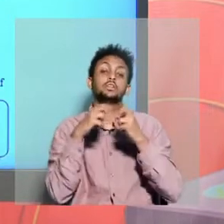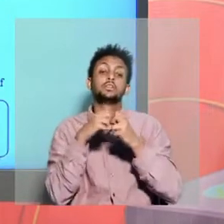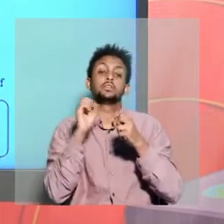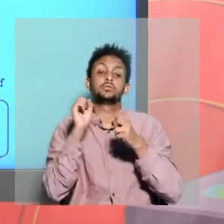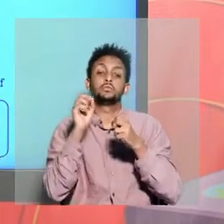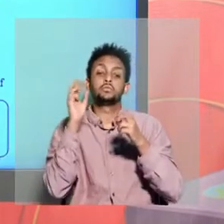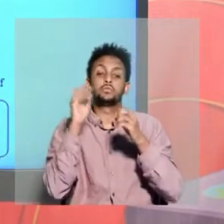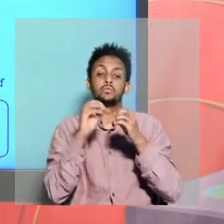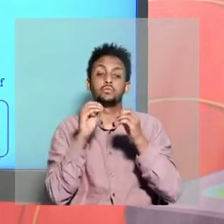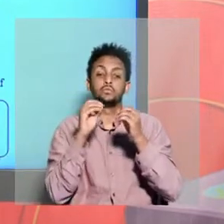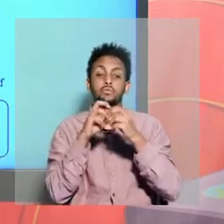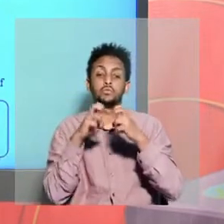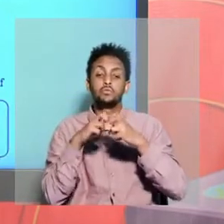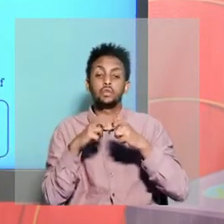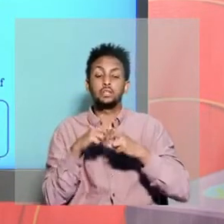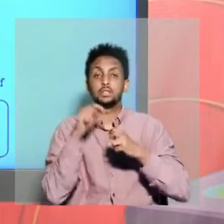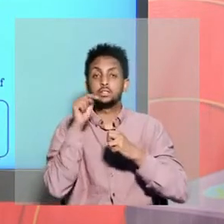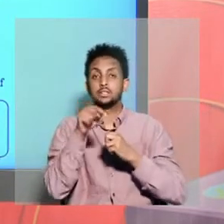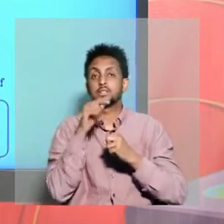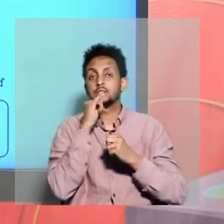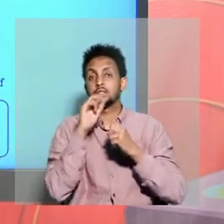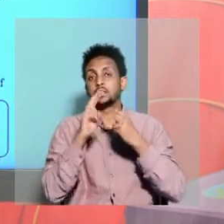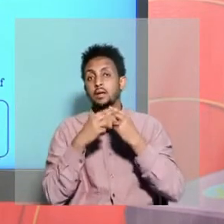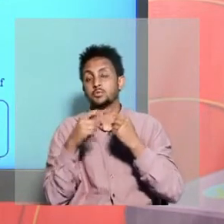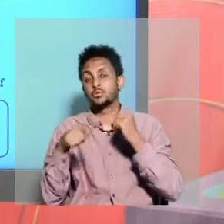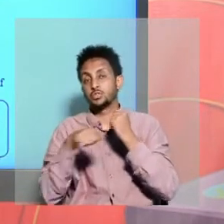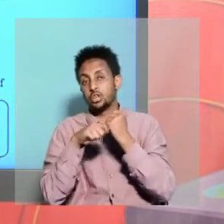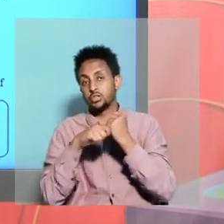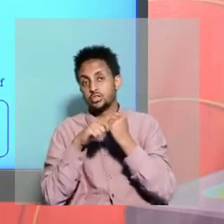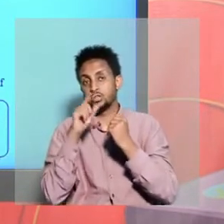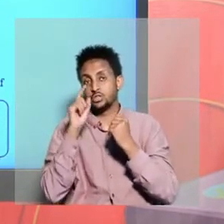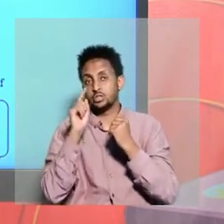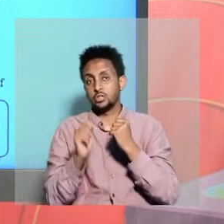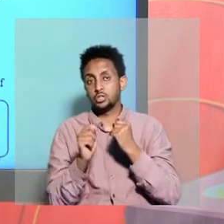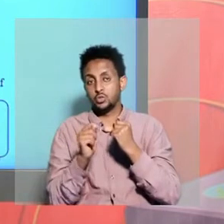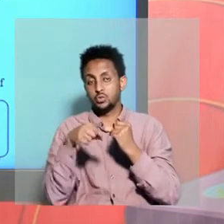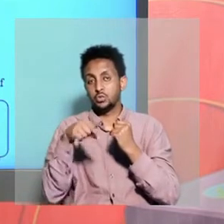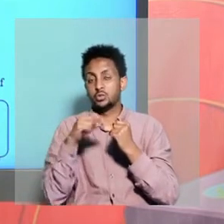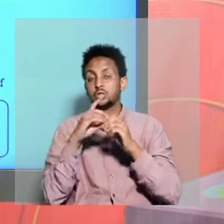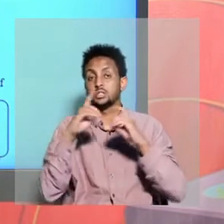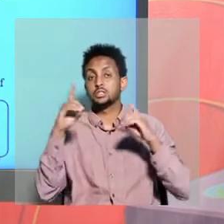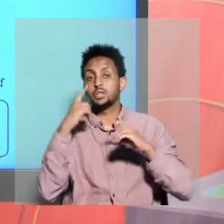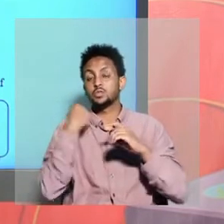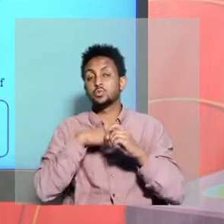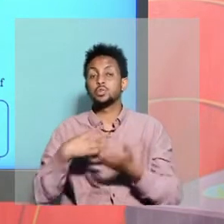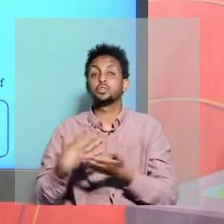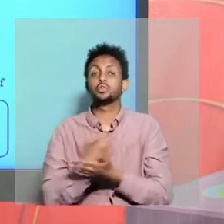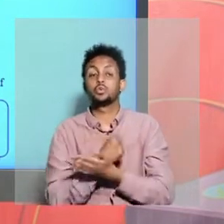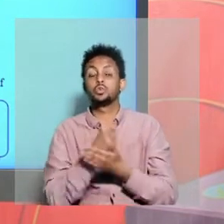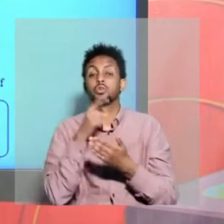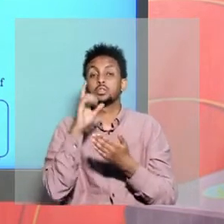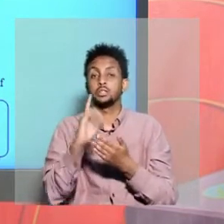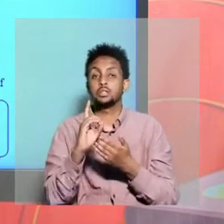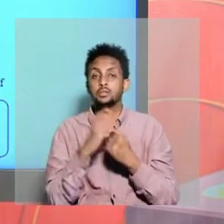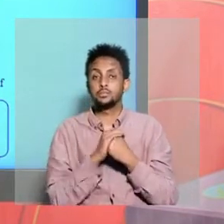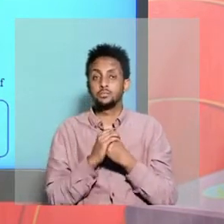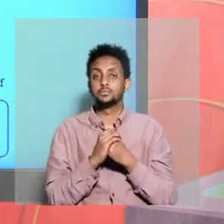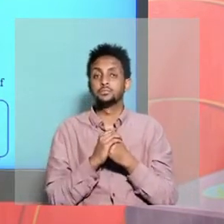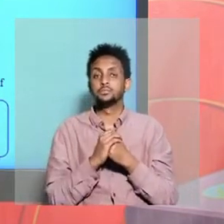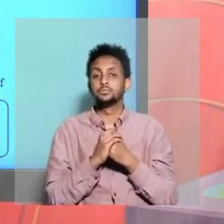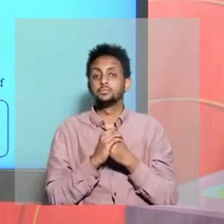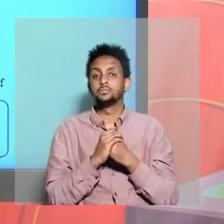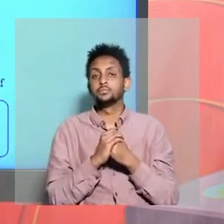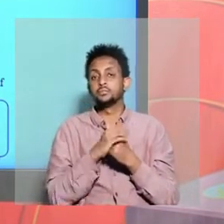the uniform electric field of this, times the charge q, the distance where it took here d,